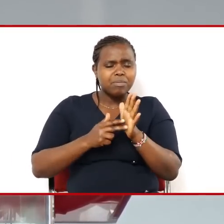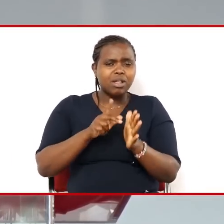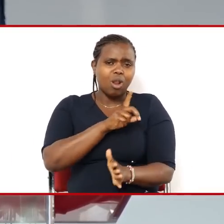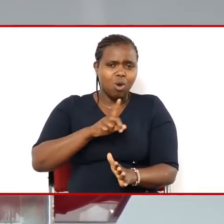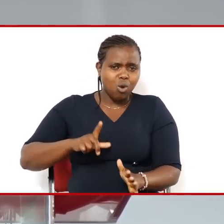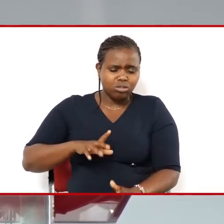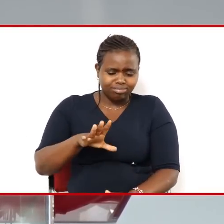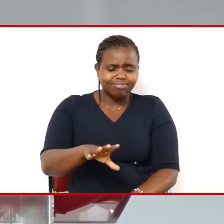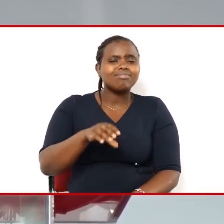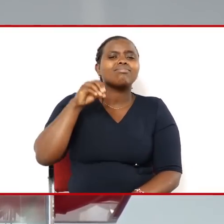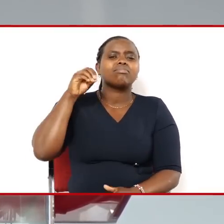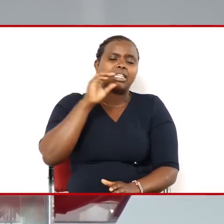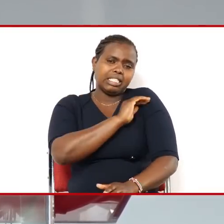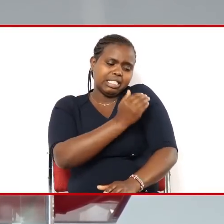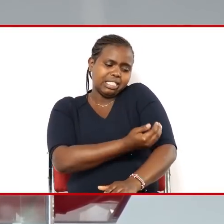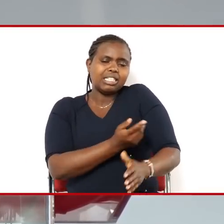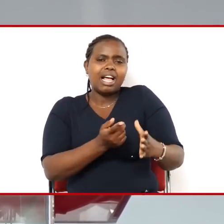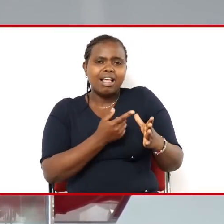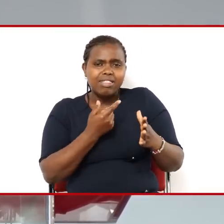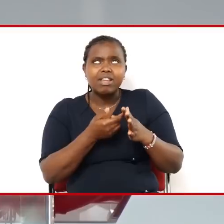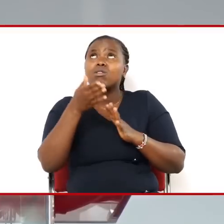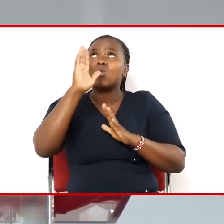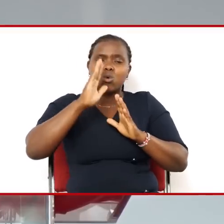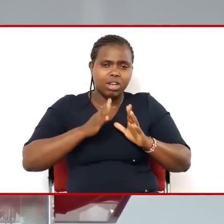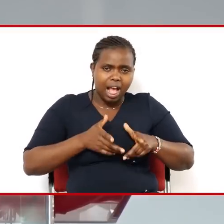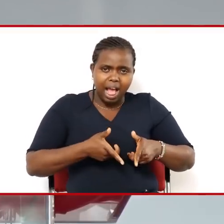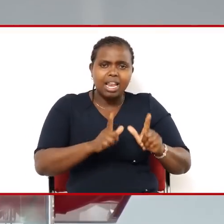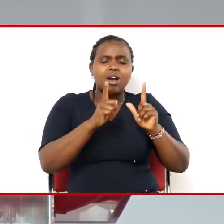removed his hands from his life, and God allowed him